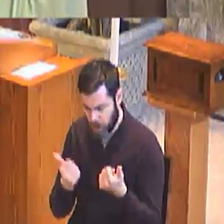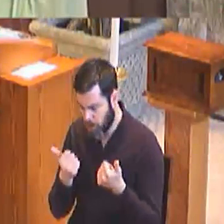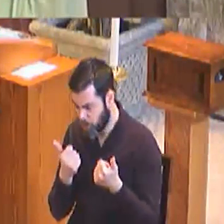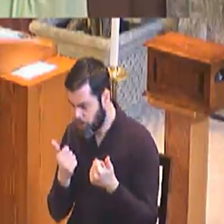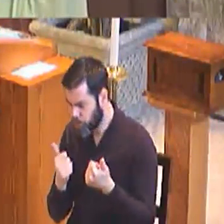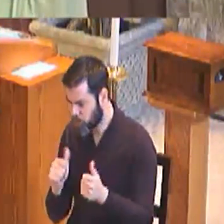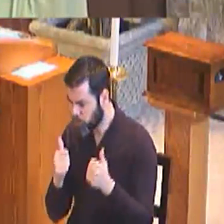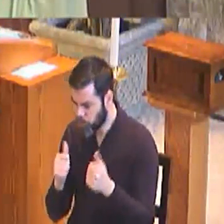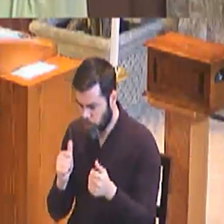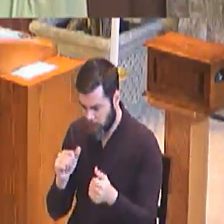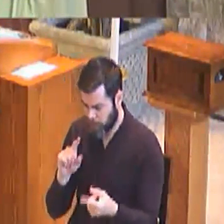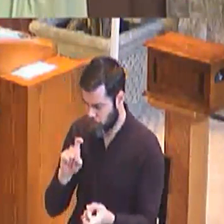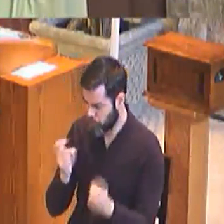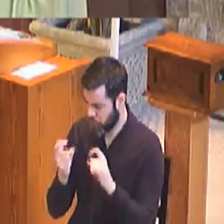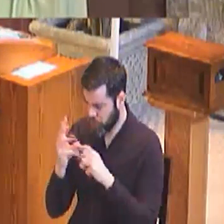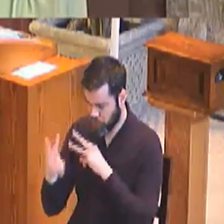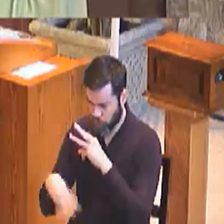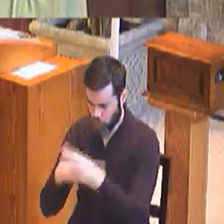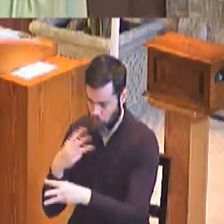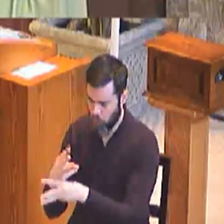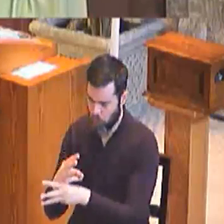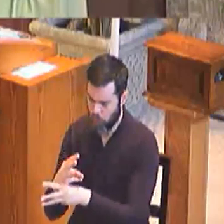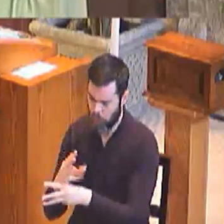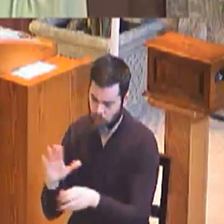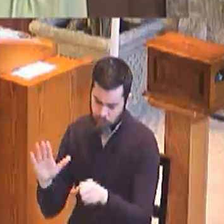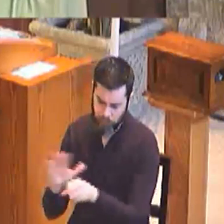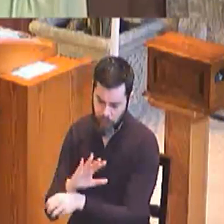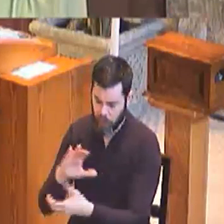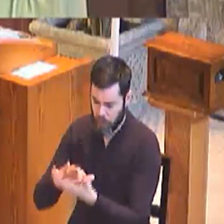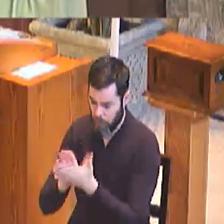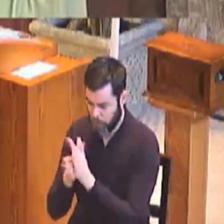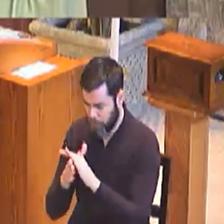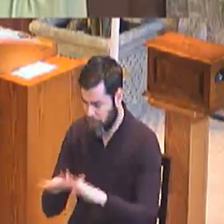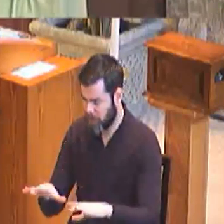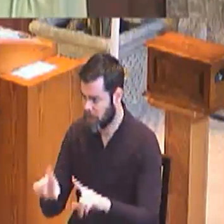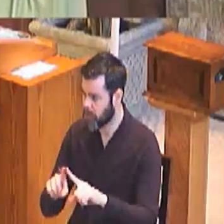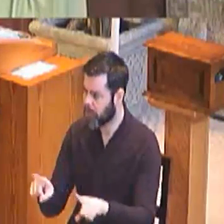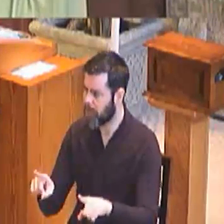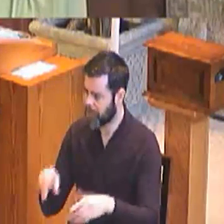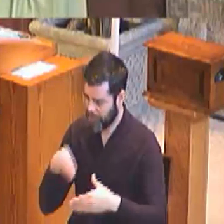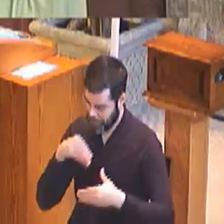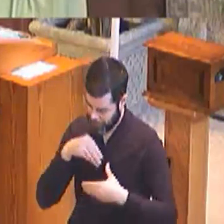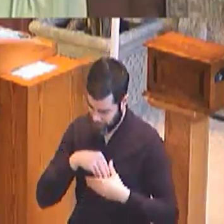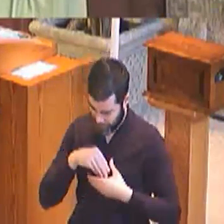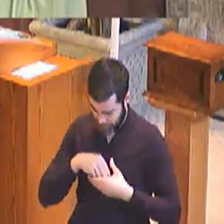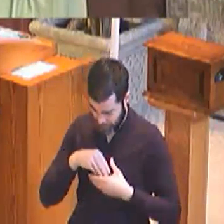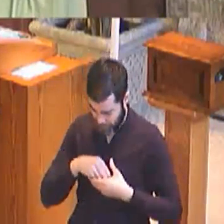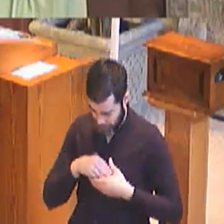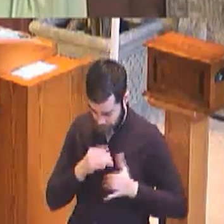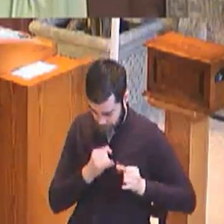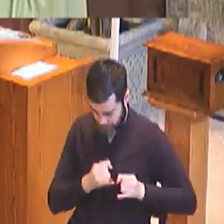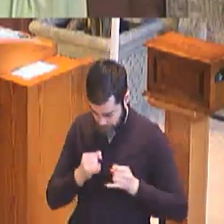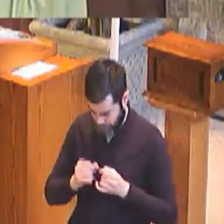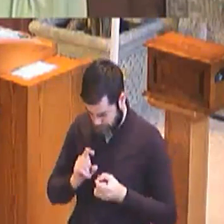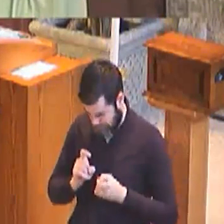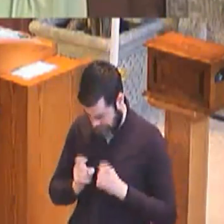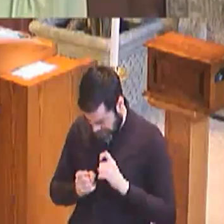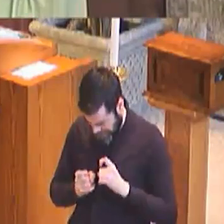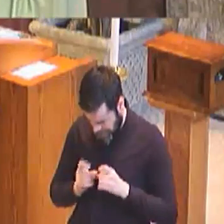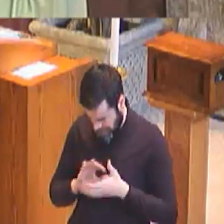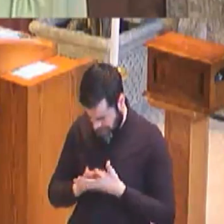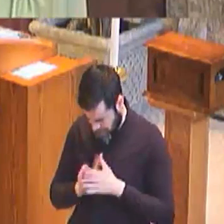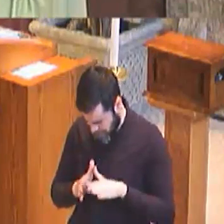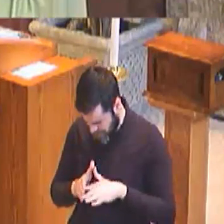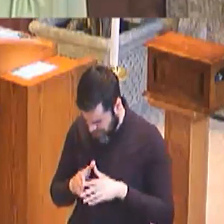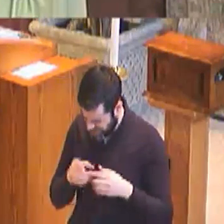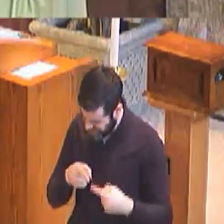about world peace through the internal transformation of individual is difficult, it is